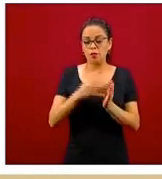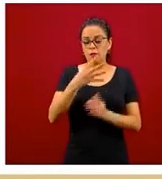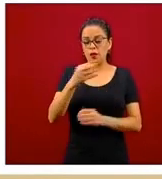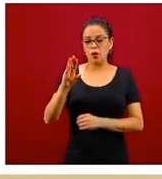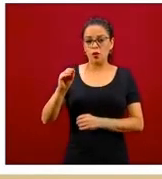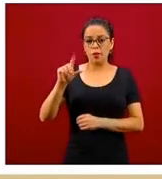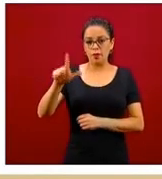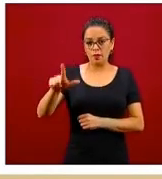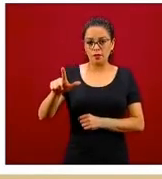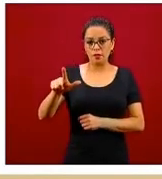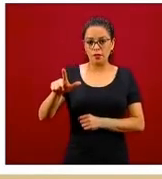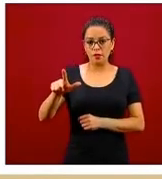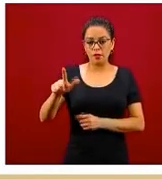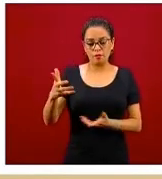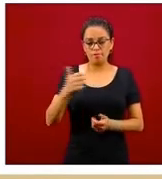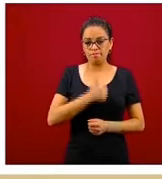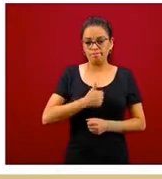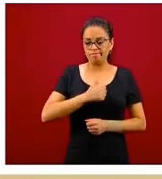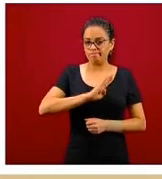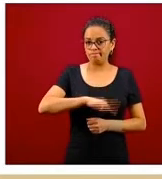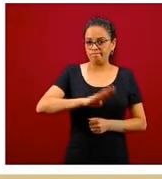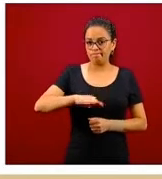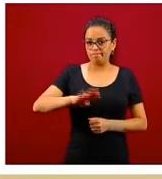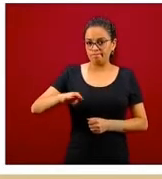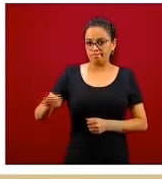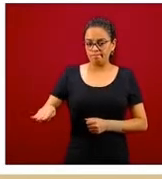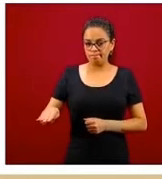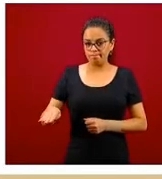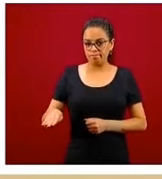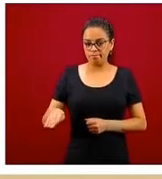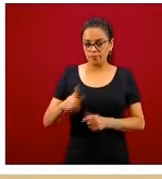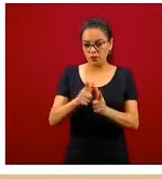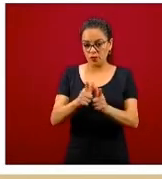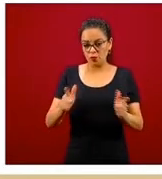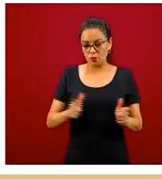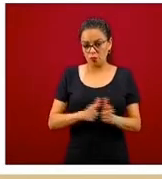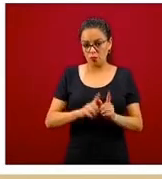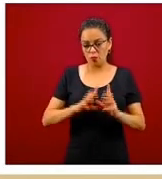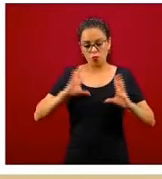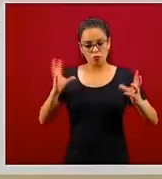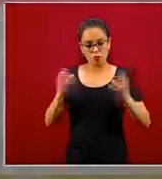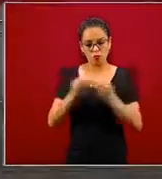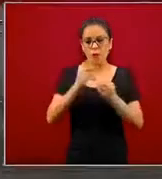95,597 people total who are in the United States.